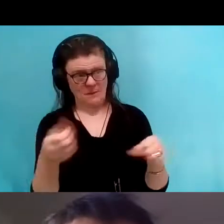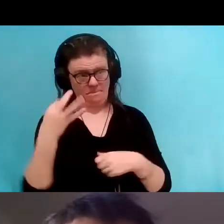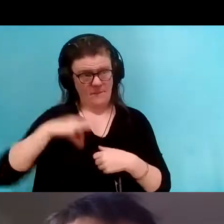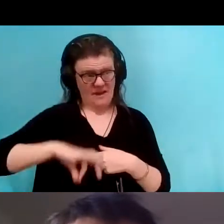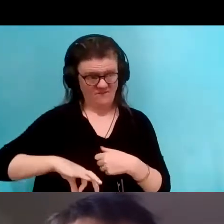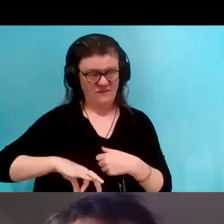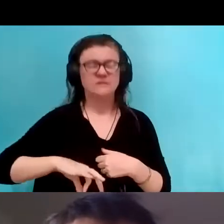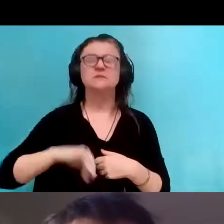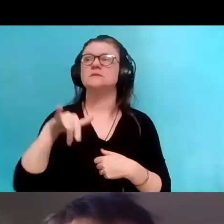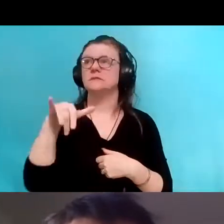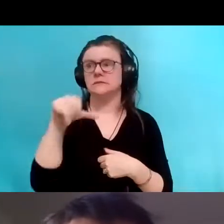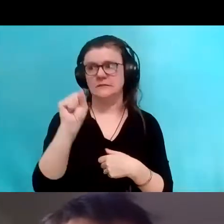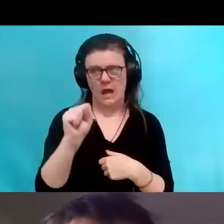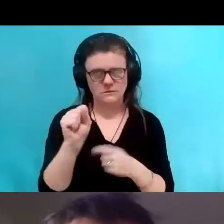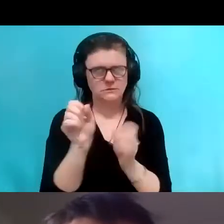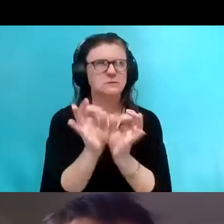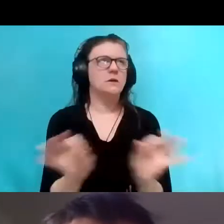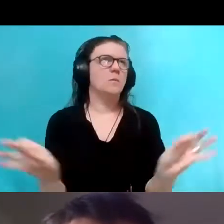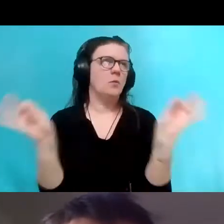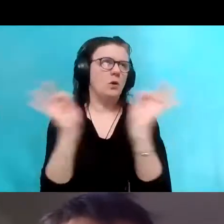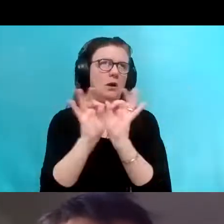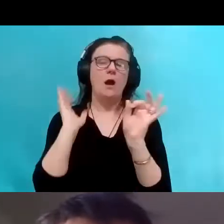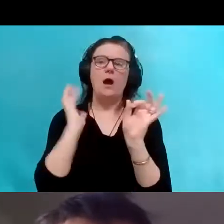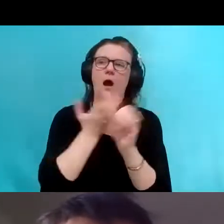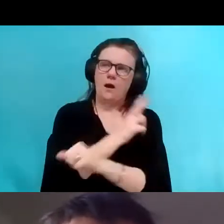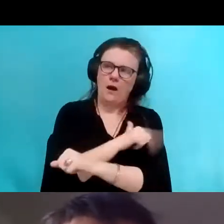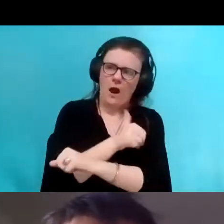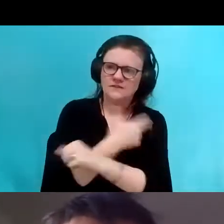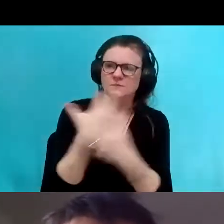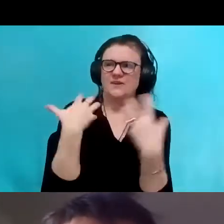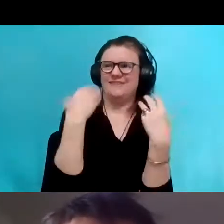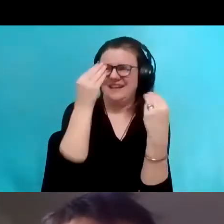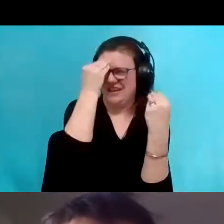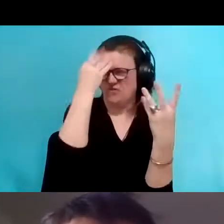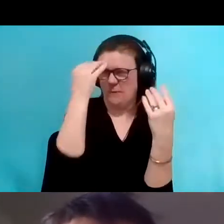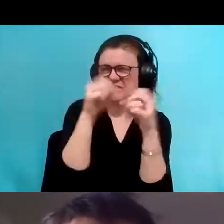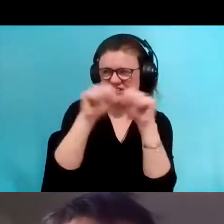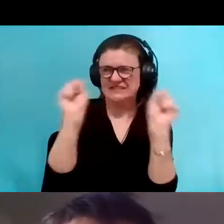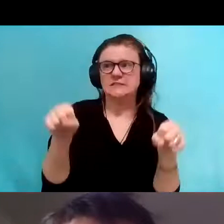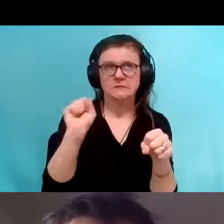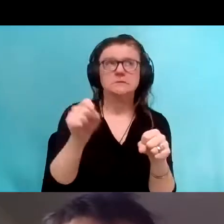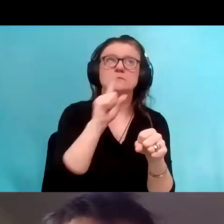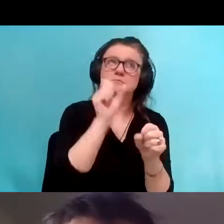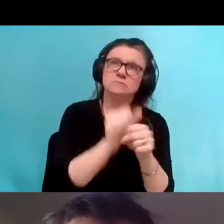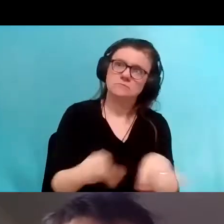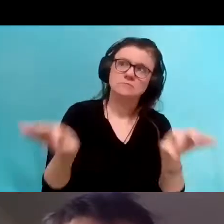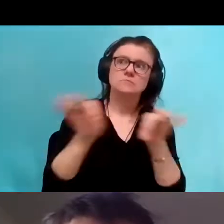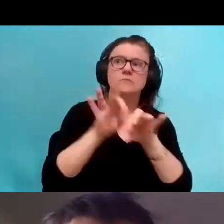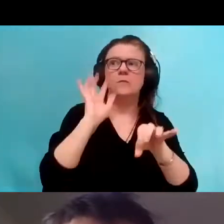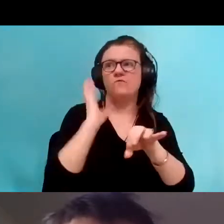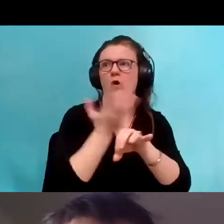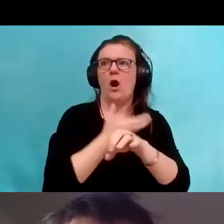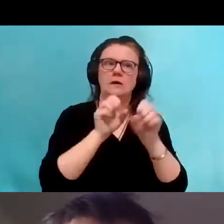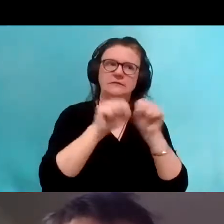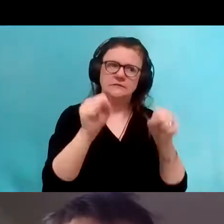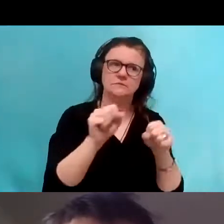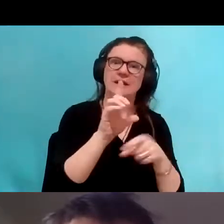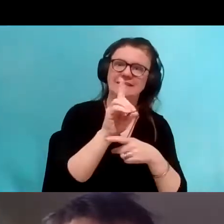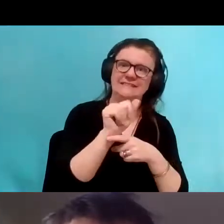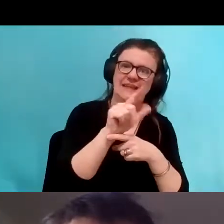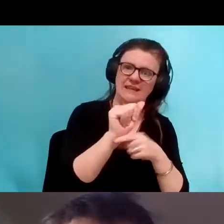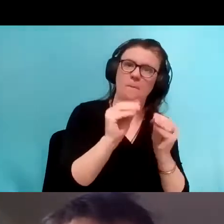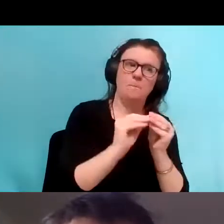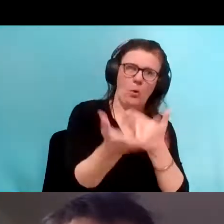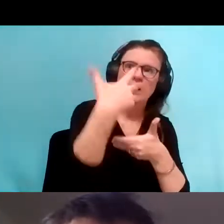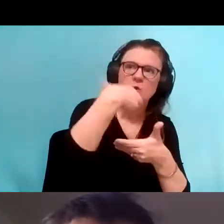think that they play a really vital role as part of that foundational data systems to make data more